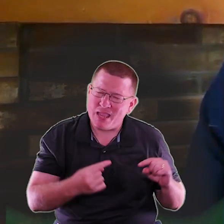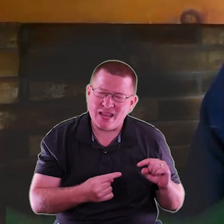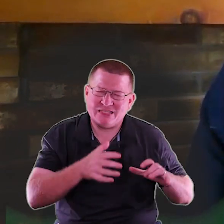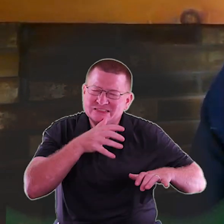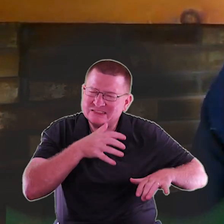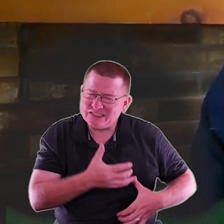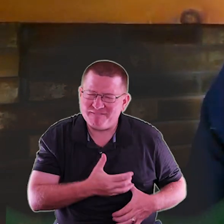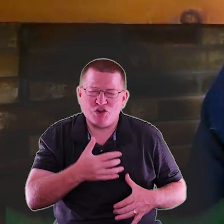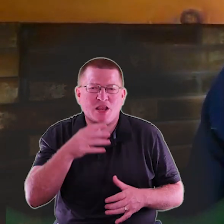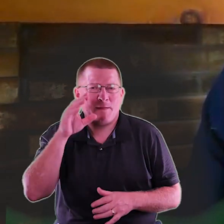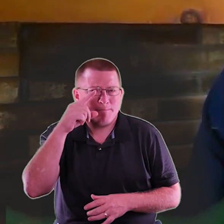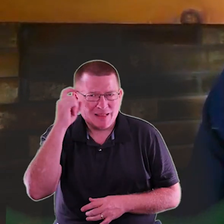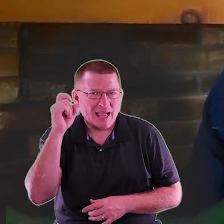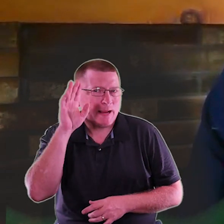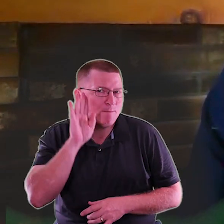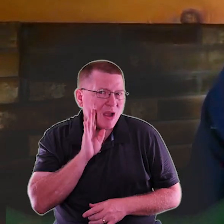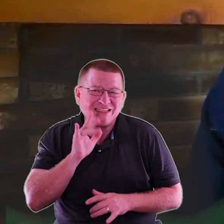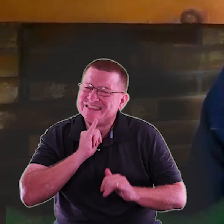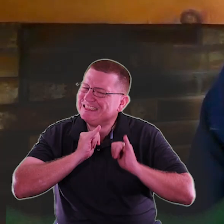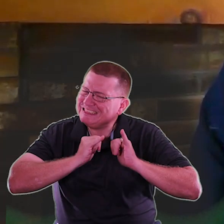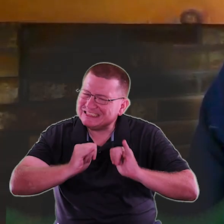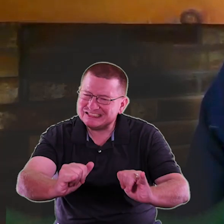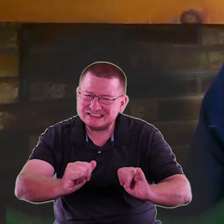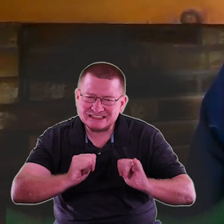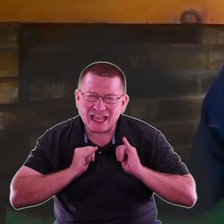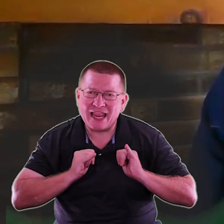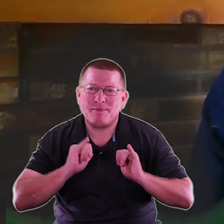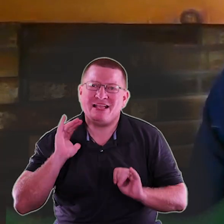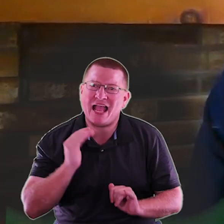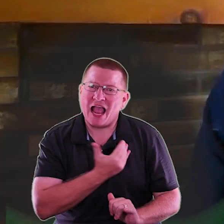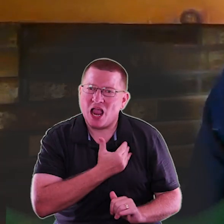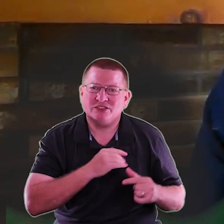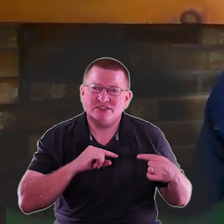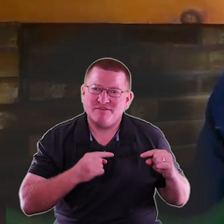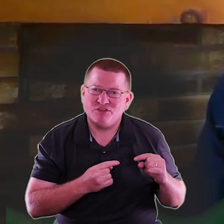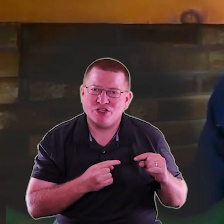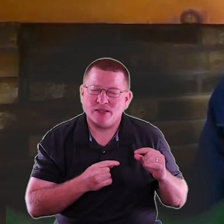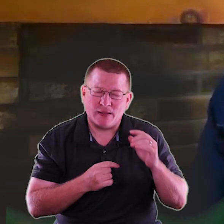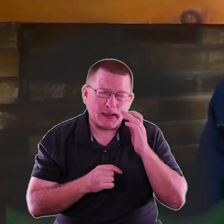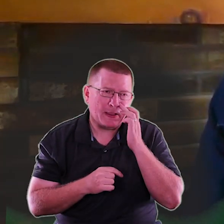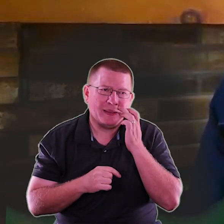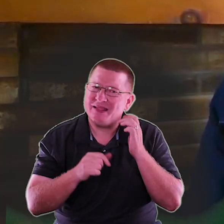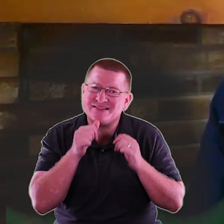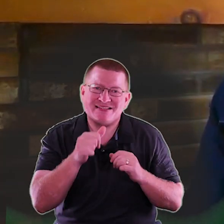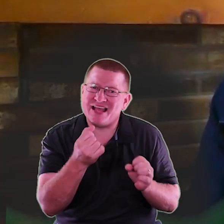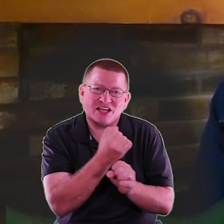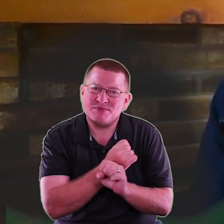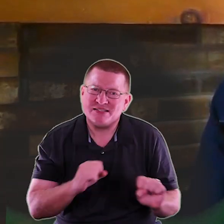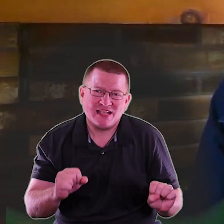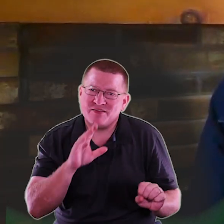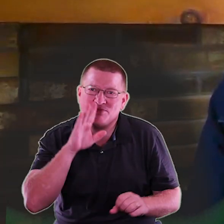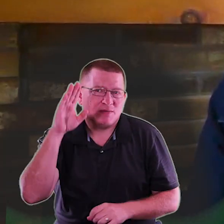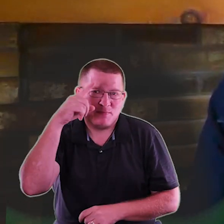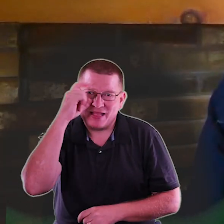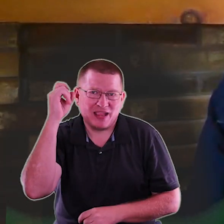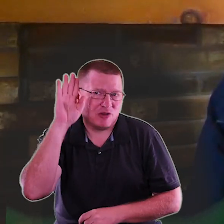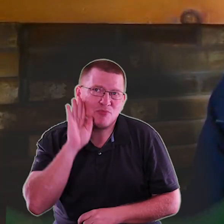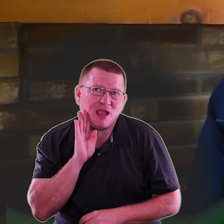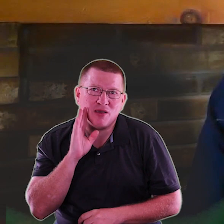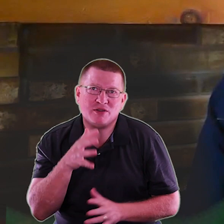is our own pain and suffering, it will not be safe to be Black or brown in